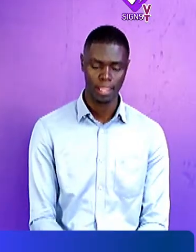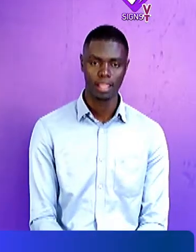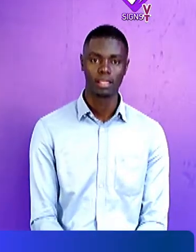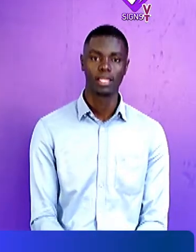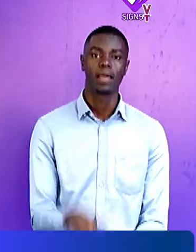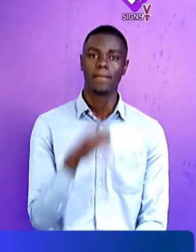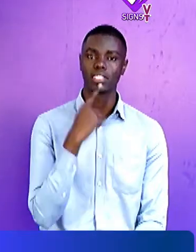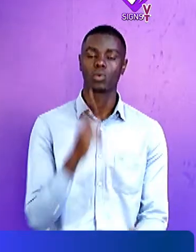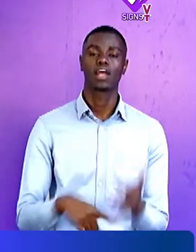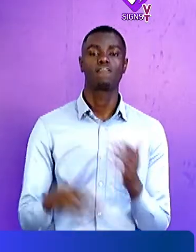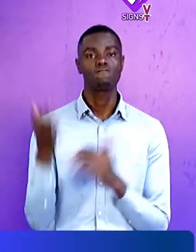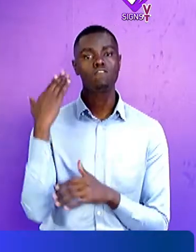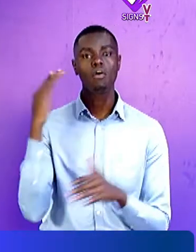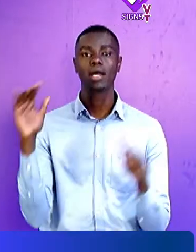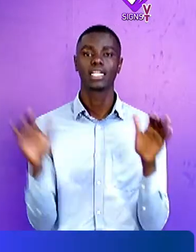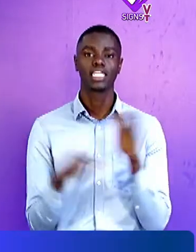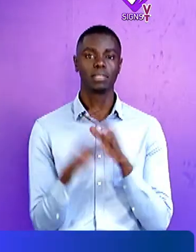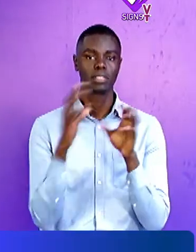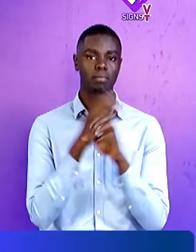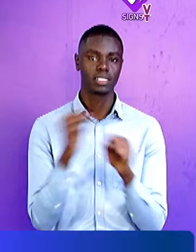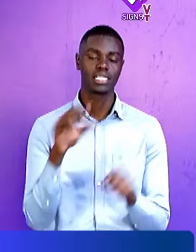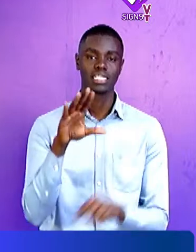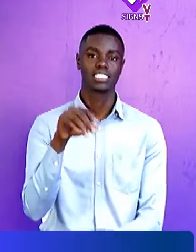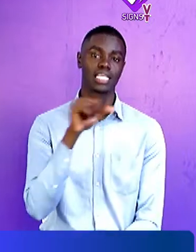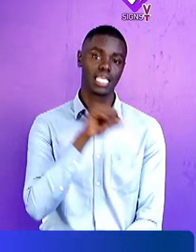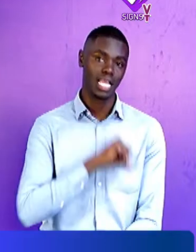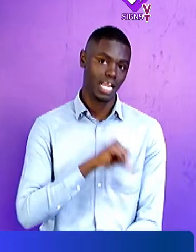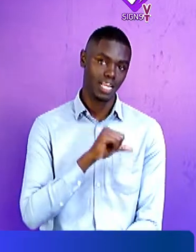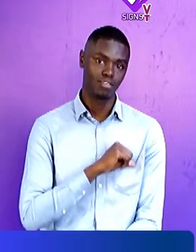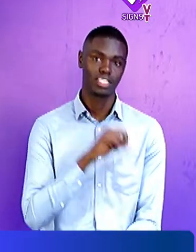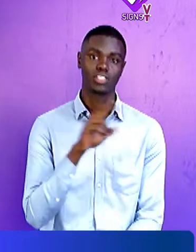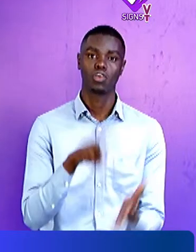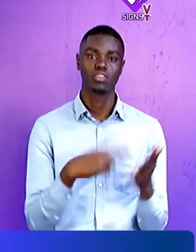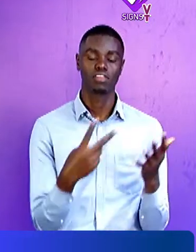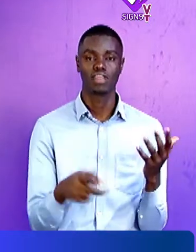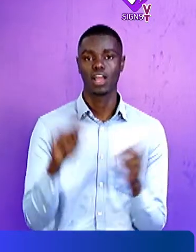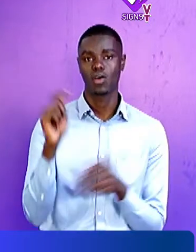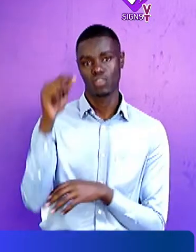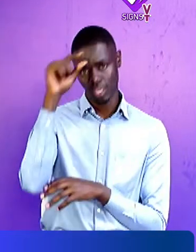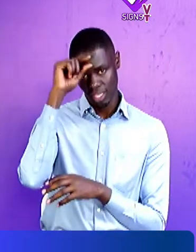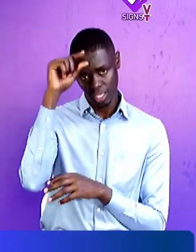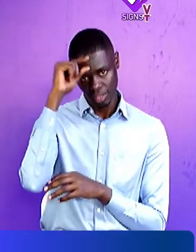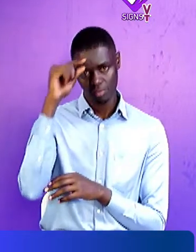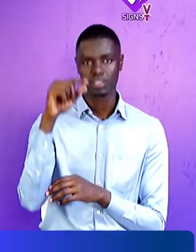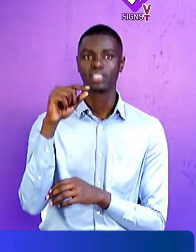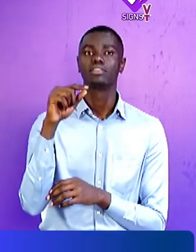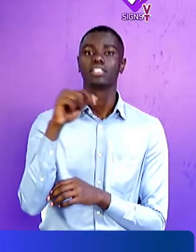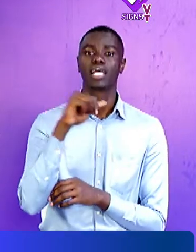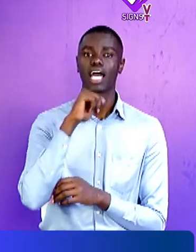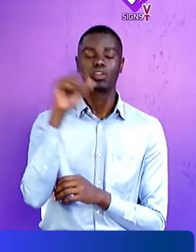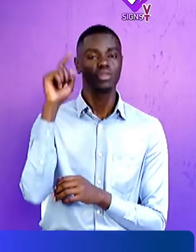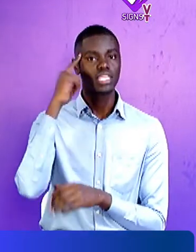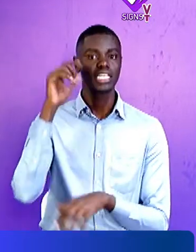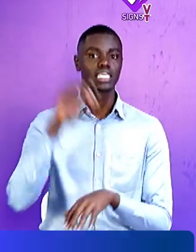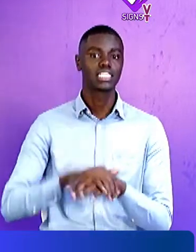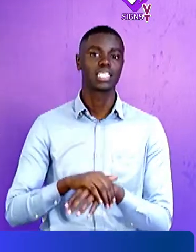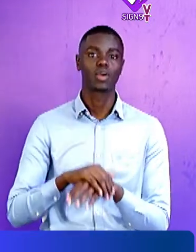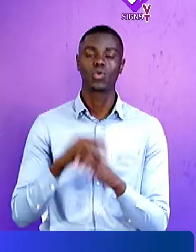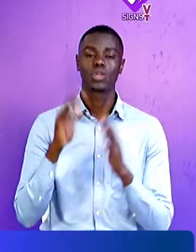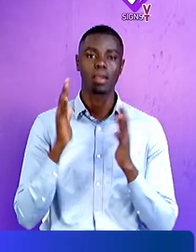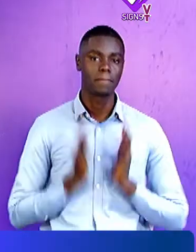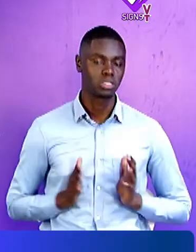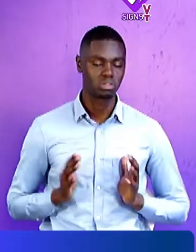the former deputy president is taking advantage of the failures of Kenya government. I don't mean he's a good guy, because that is on him and God to